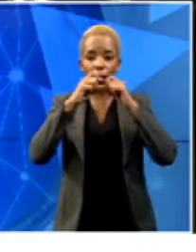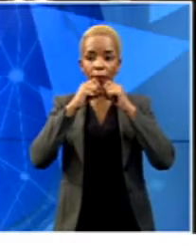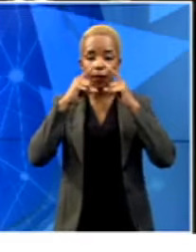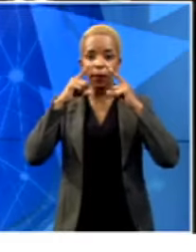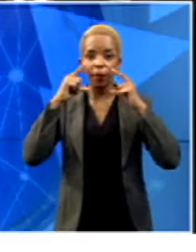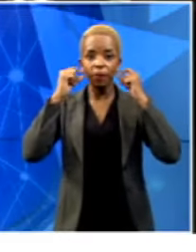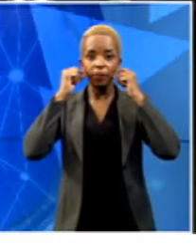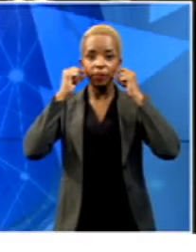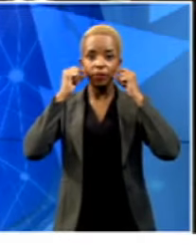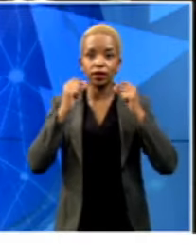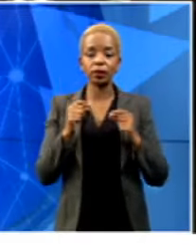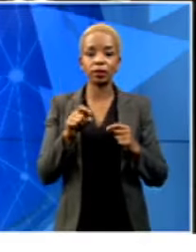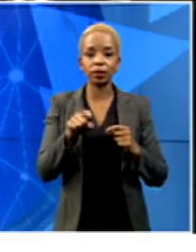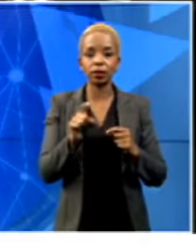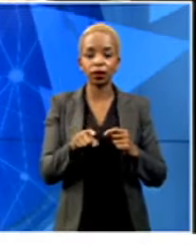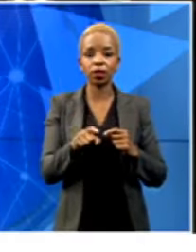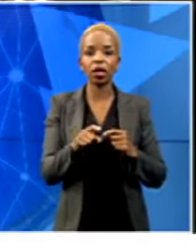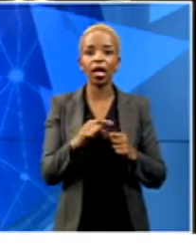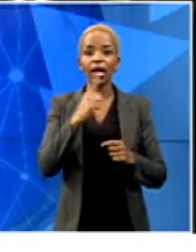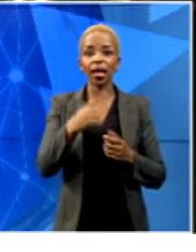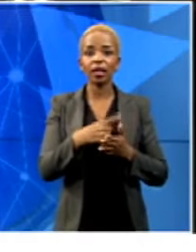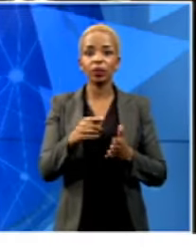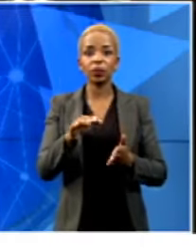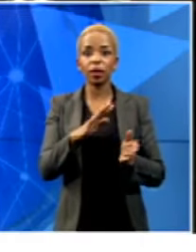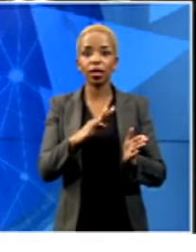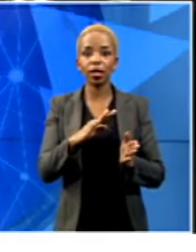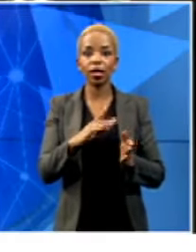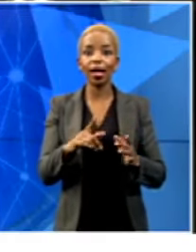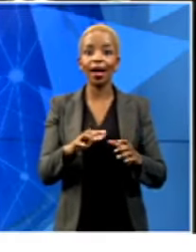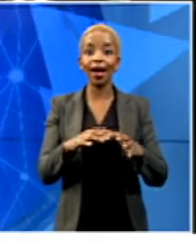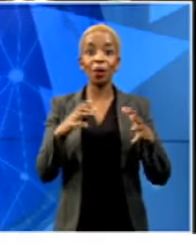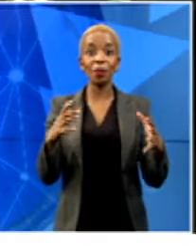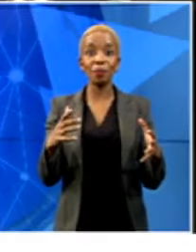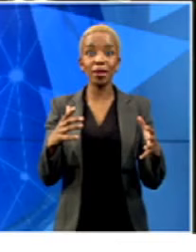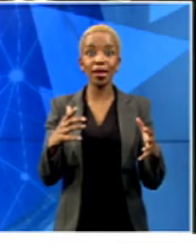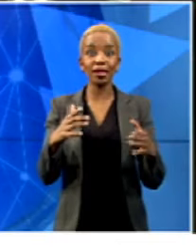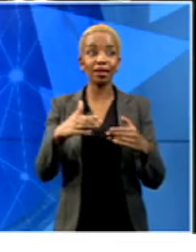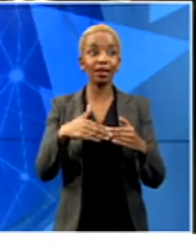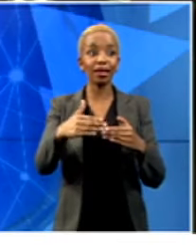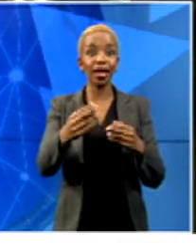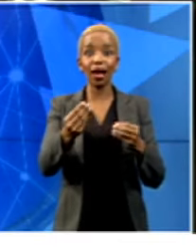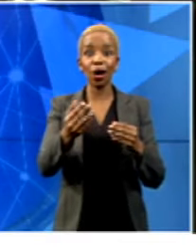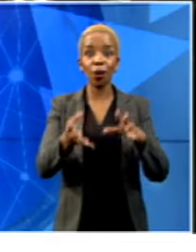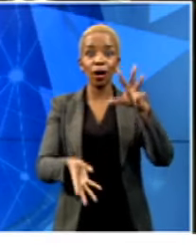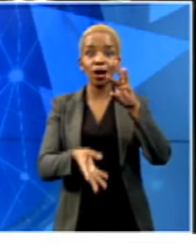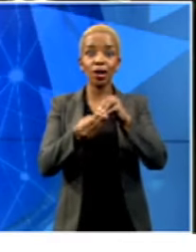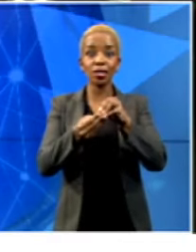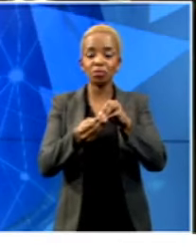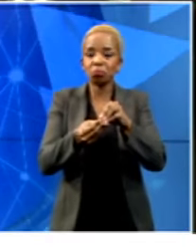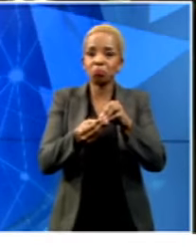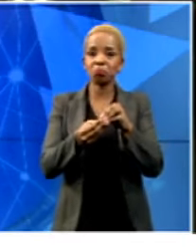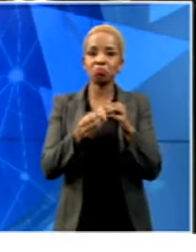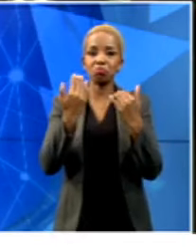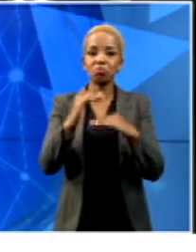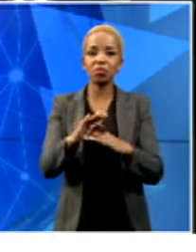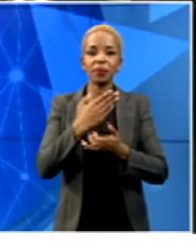purchases next week. How big? I guess the sky's the limit. It depends how South Africa gets behind us.